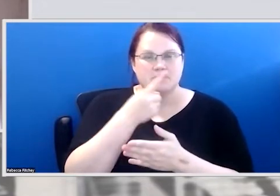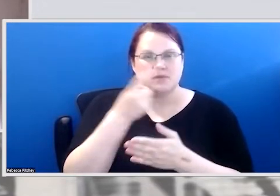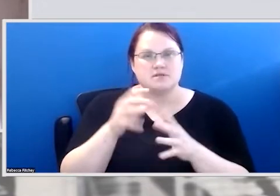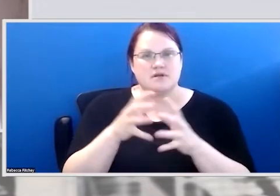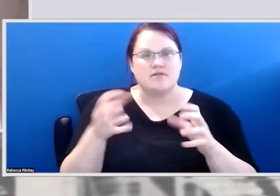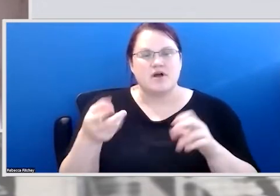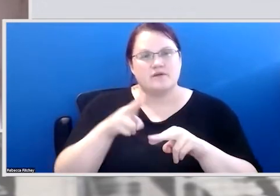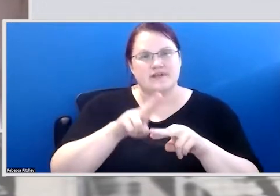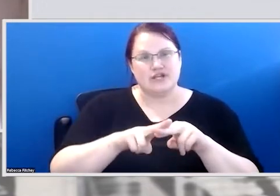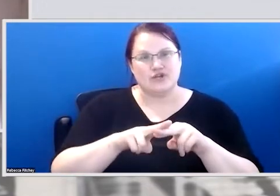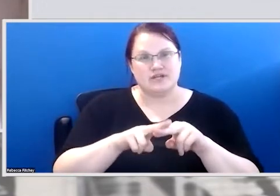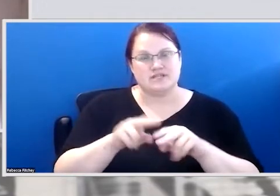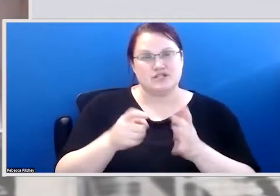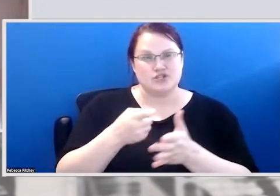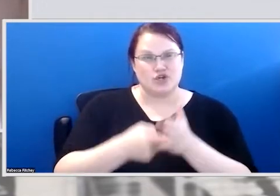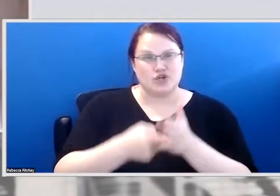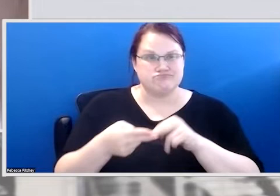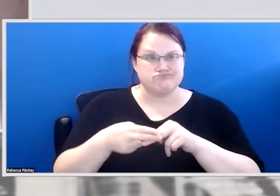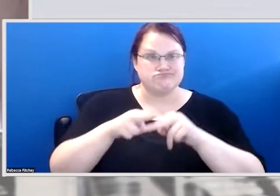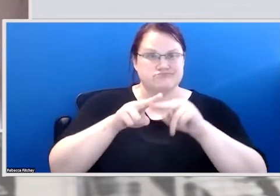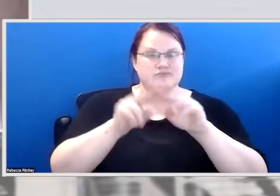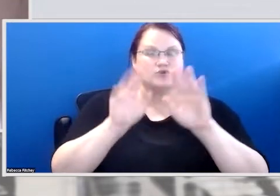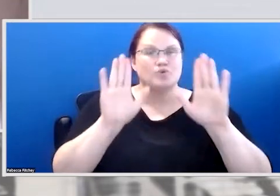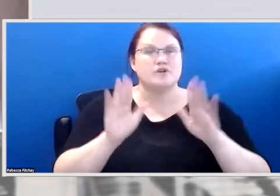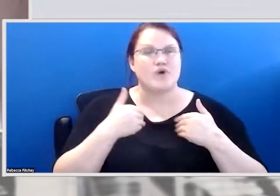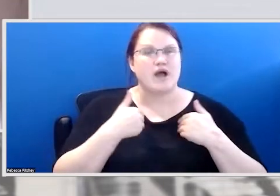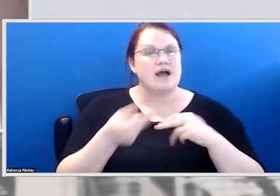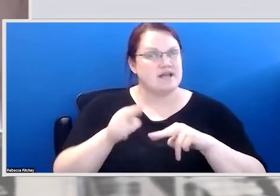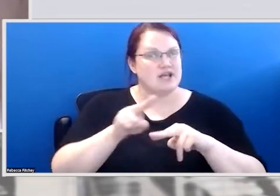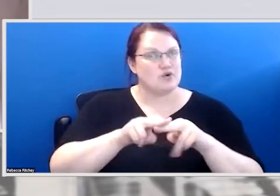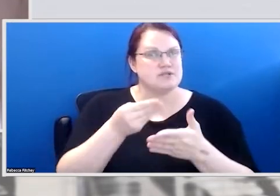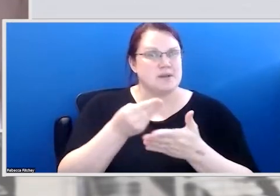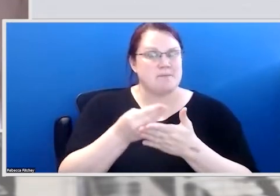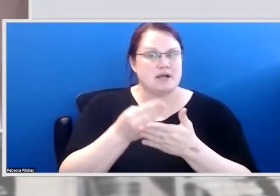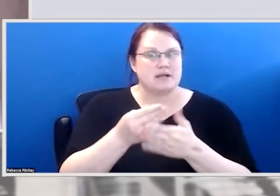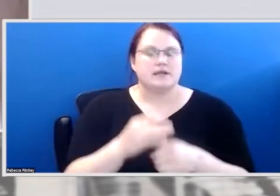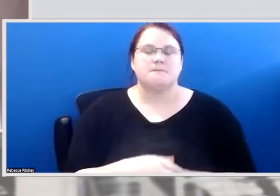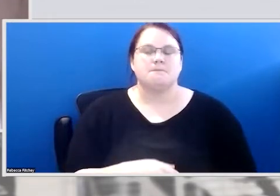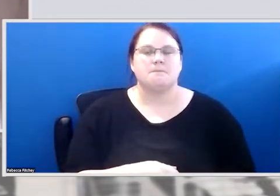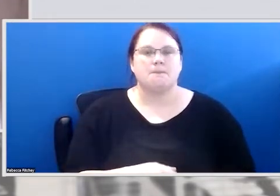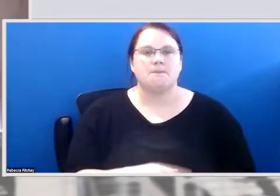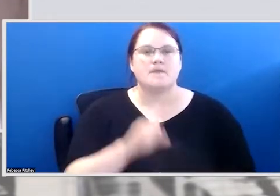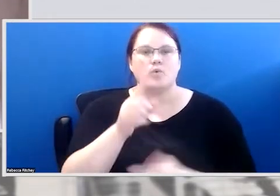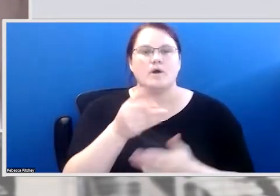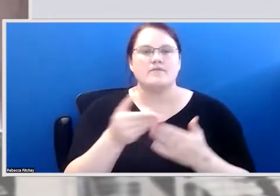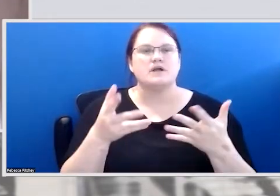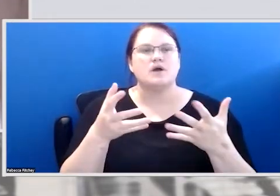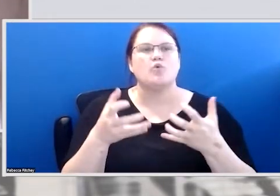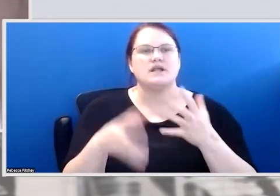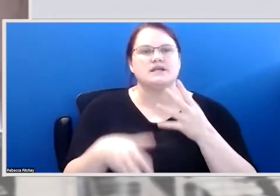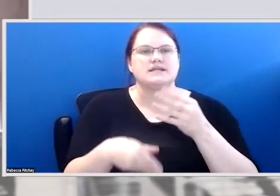keep going up. So it's wonderful to get that increase. And one thing I wanted to mention,